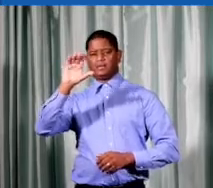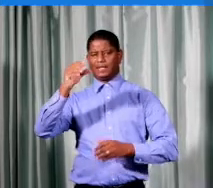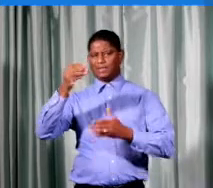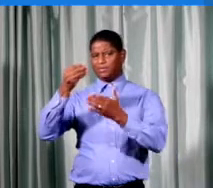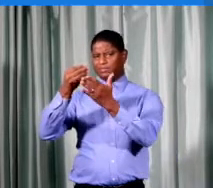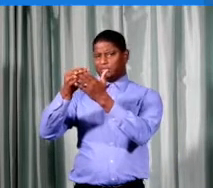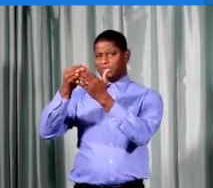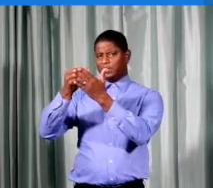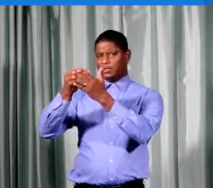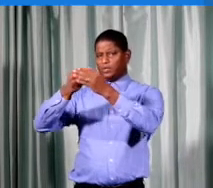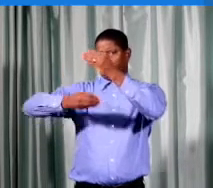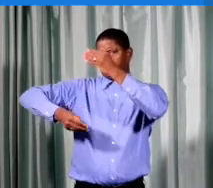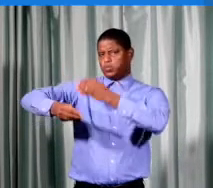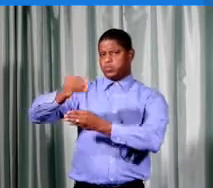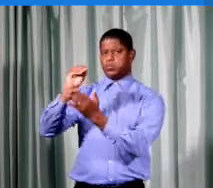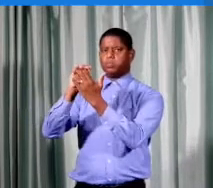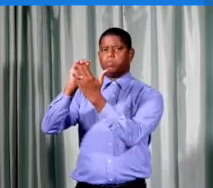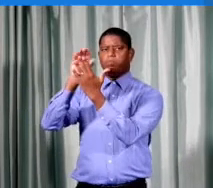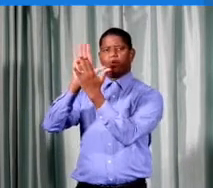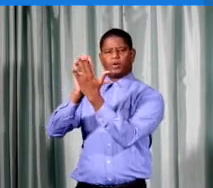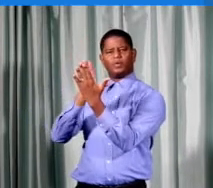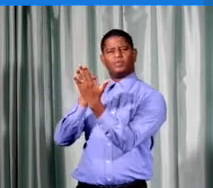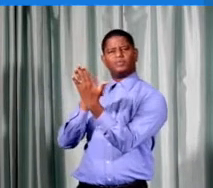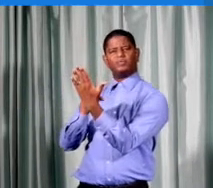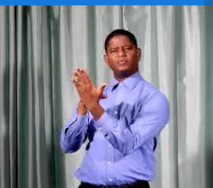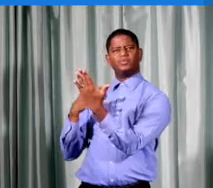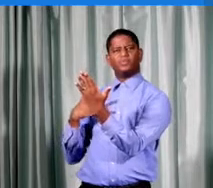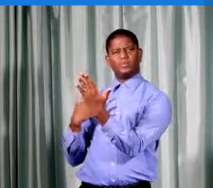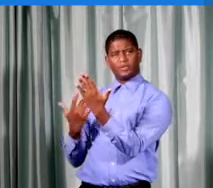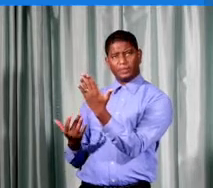Businesses have two main objectives.